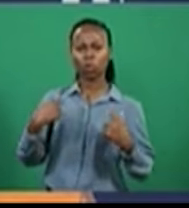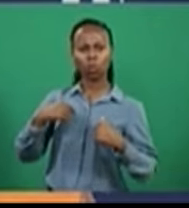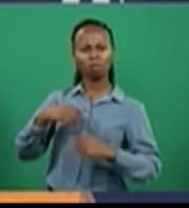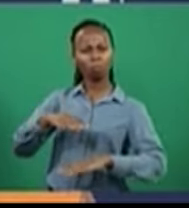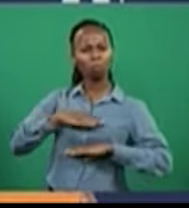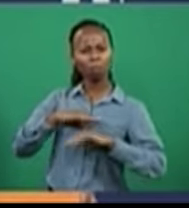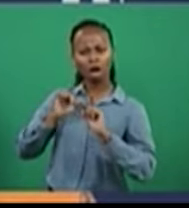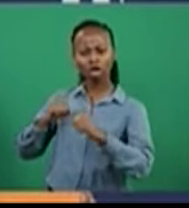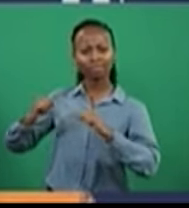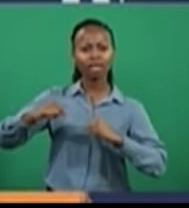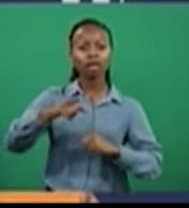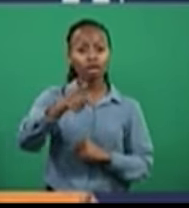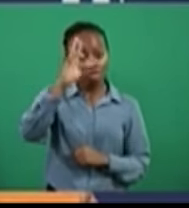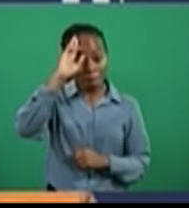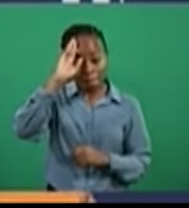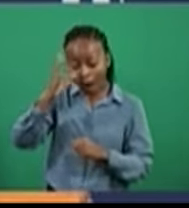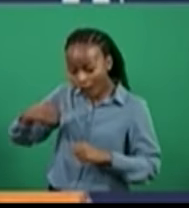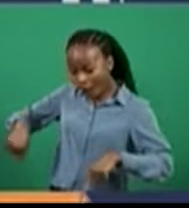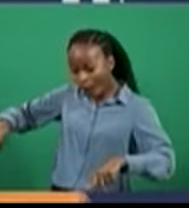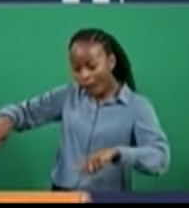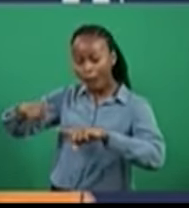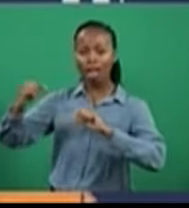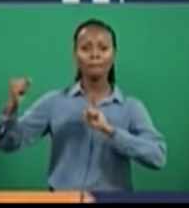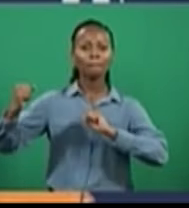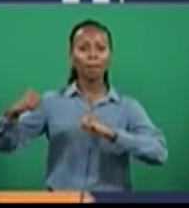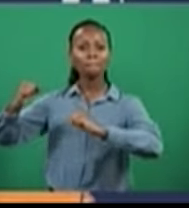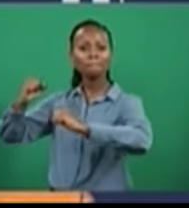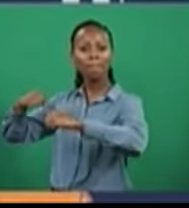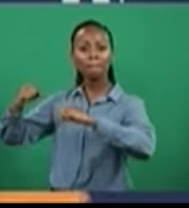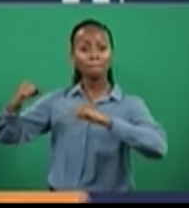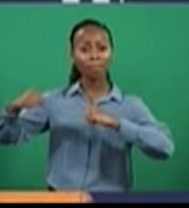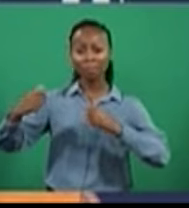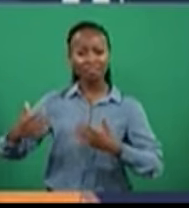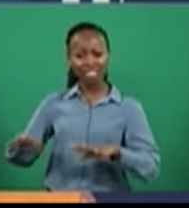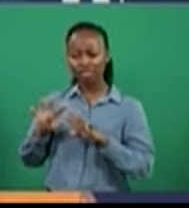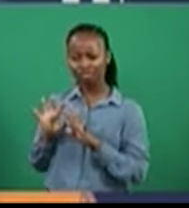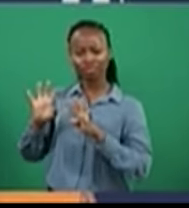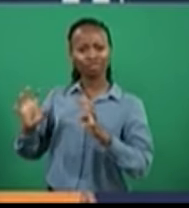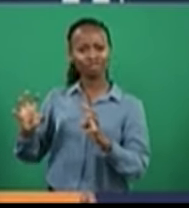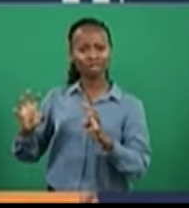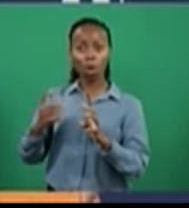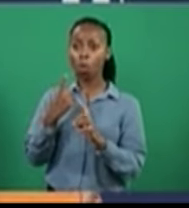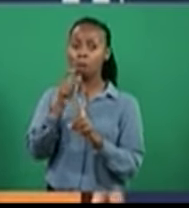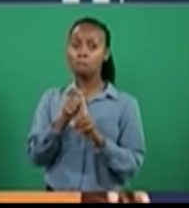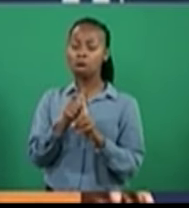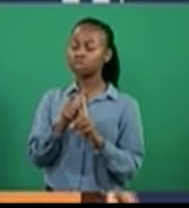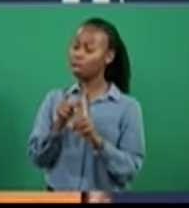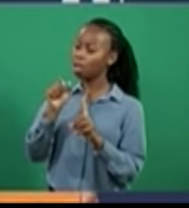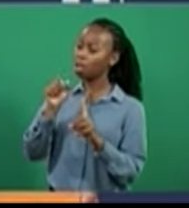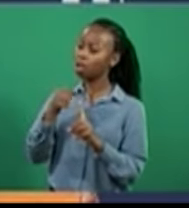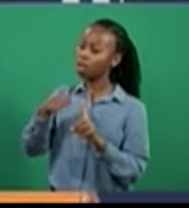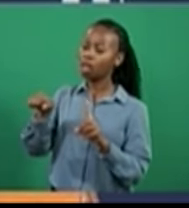no. It's a unanimous decision. It is not just it's a unanimous decision of the committee. It's never